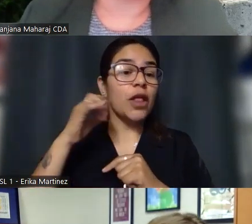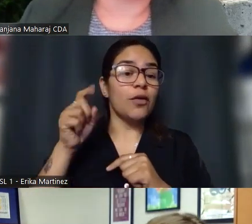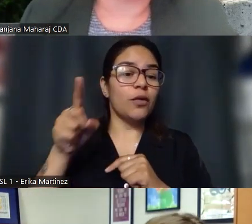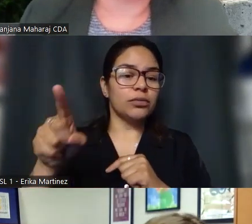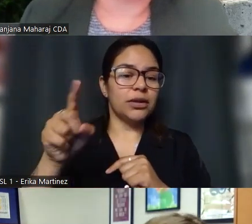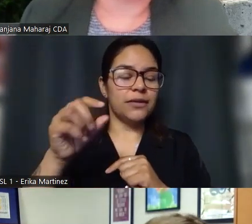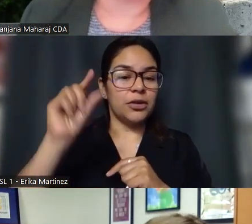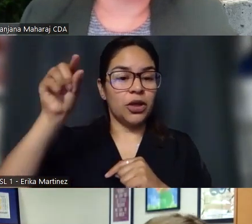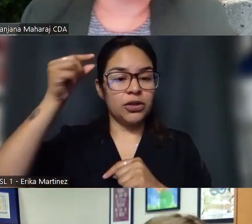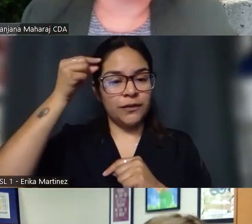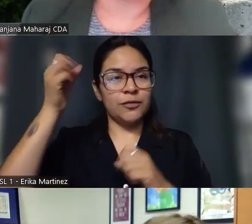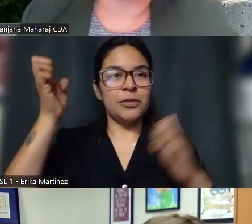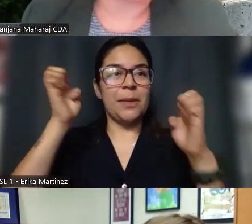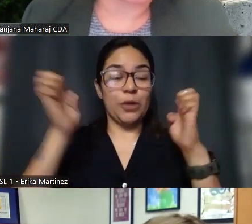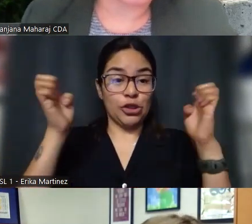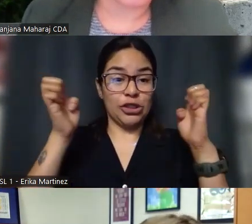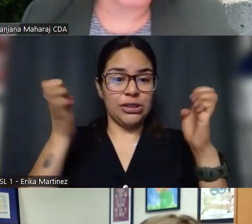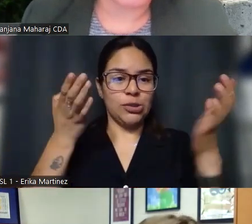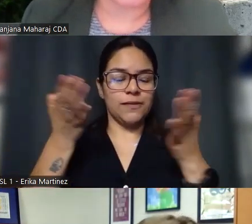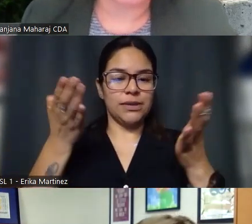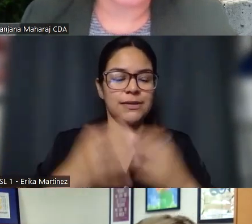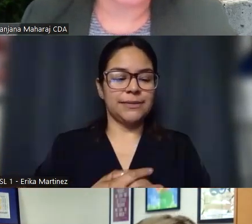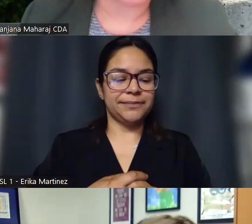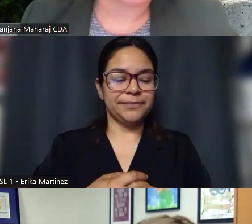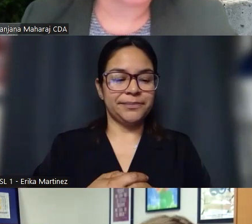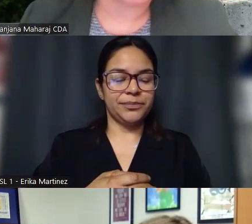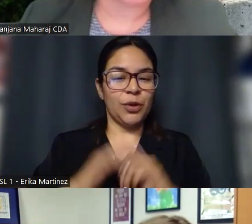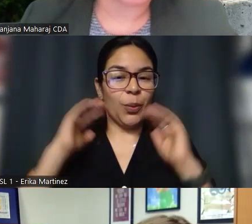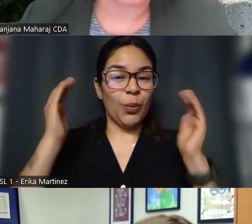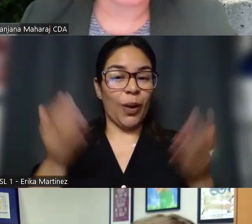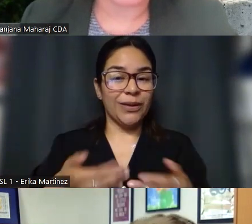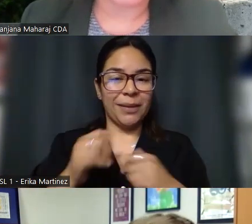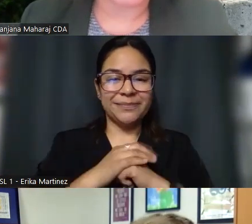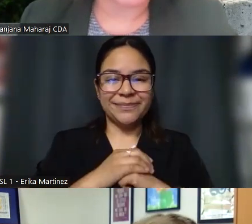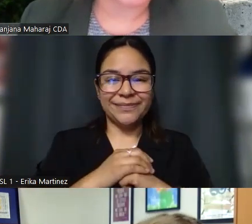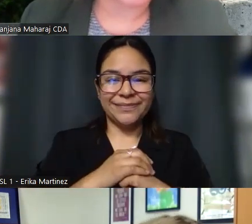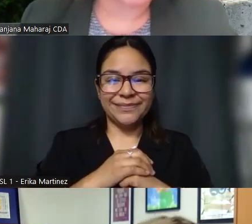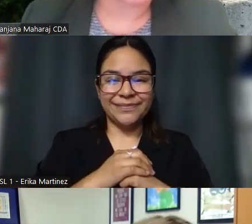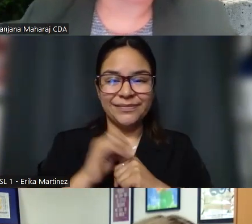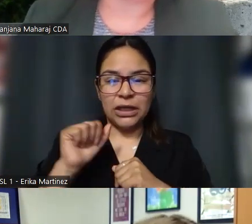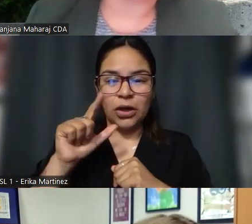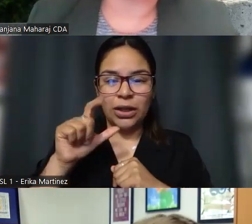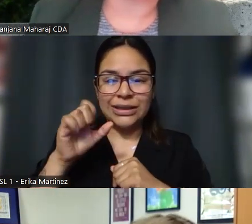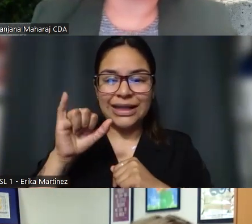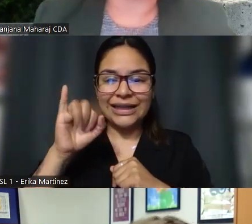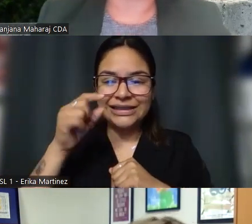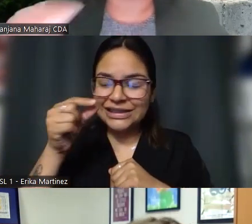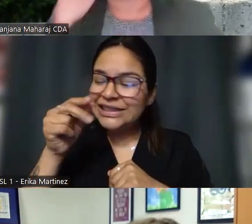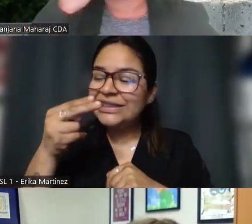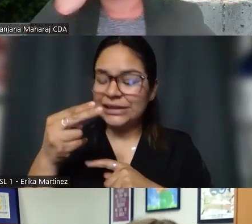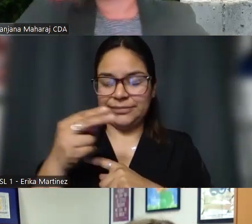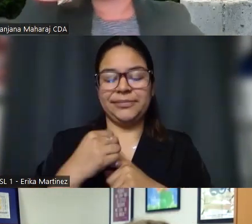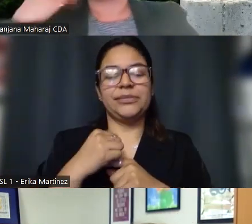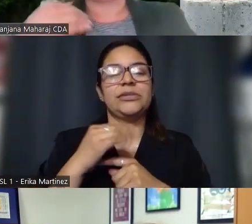Governor's Office of Emergency Services. Welcome, Lee. Hi, everyone. Today